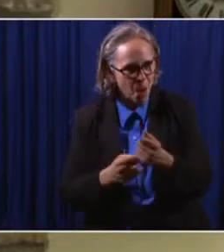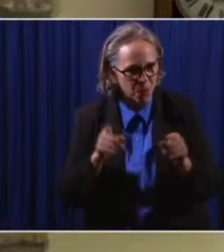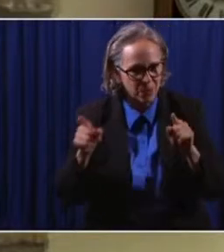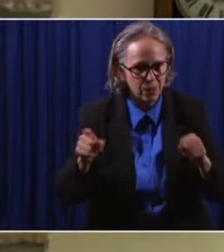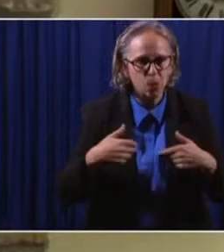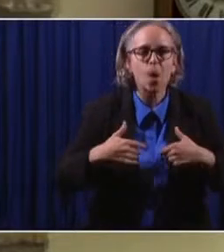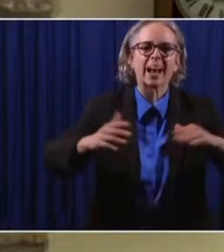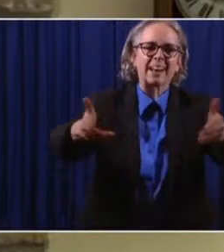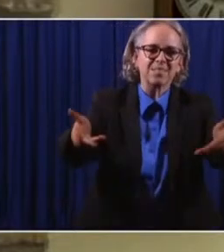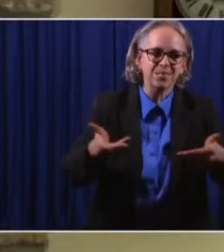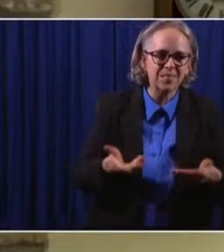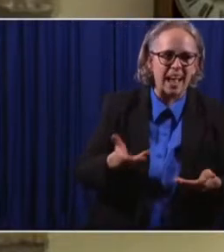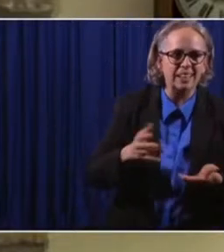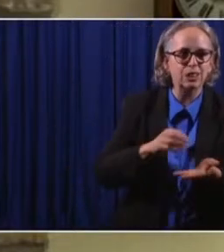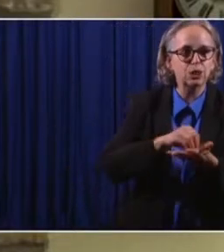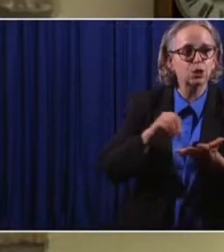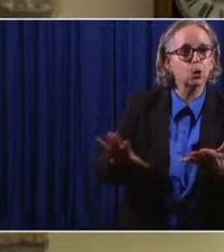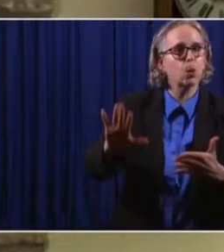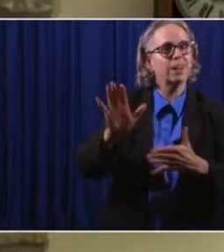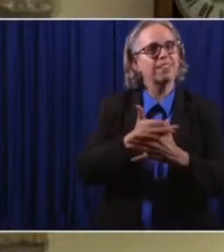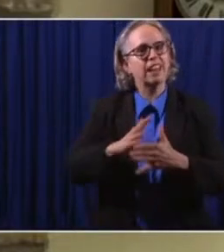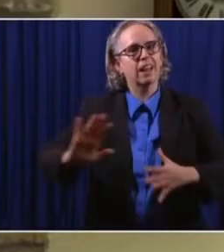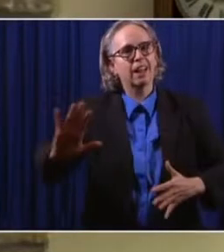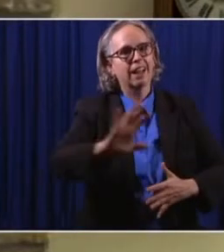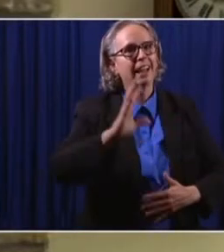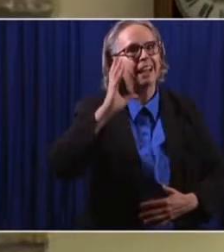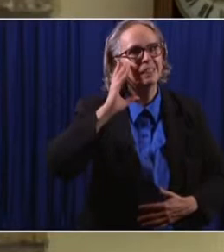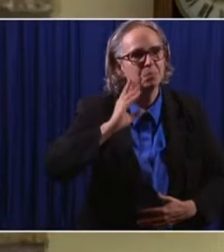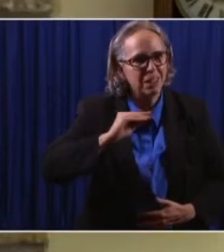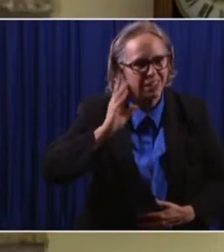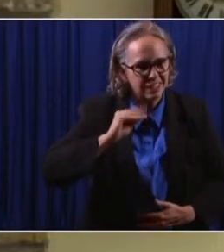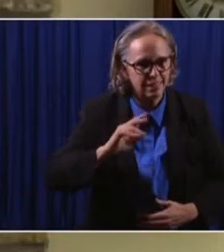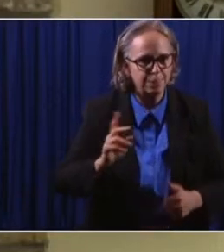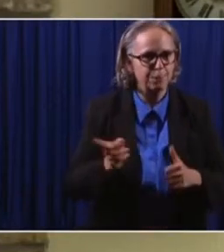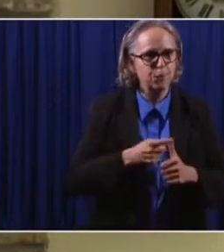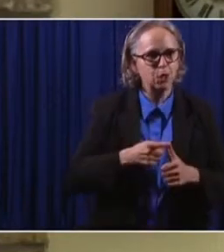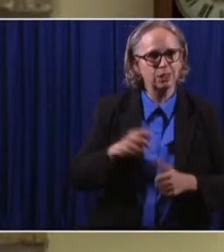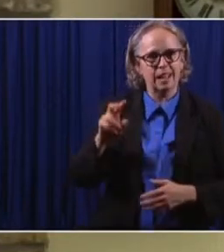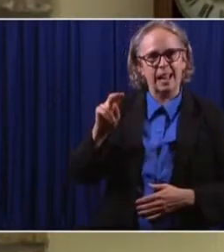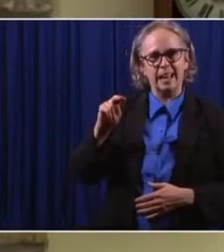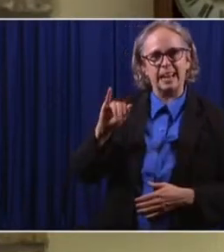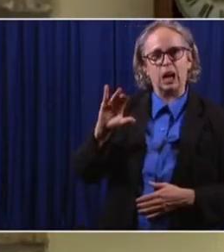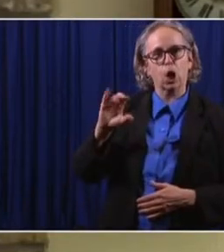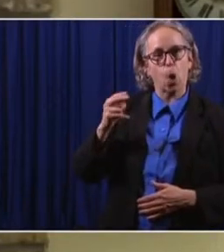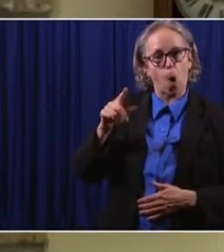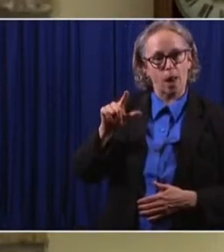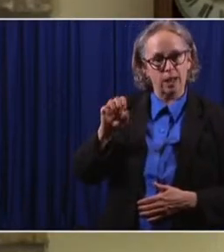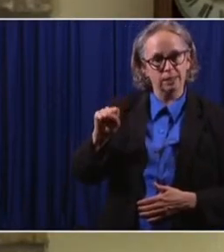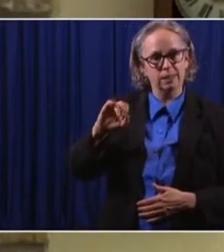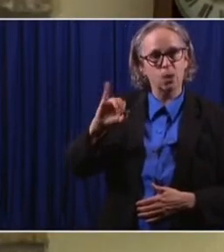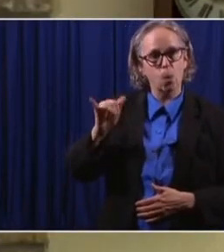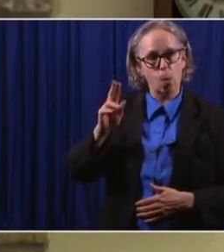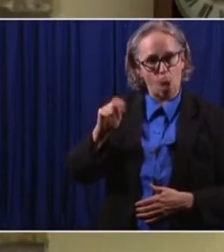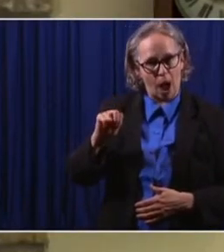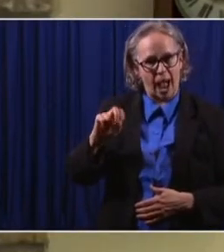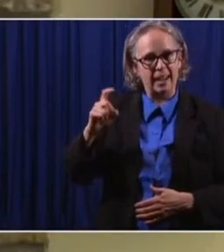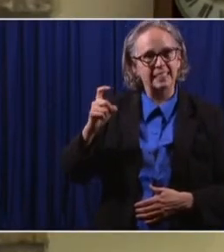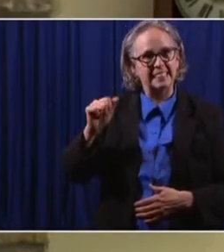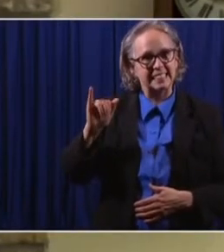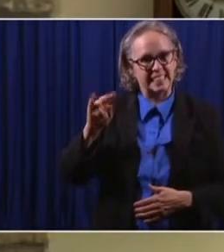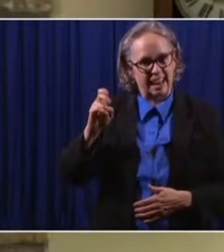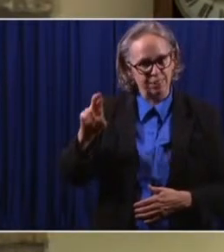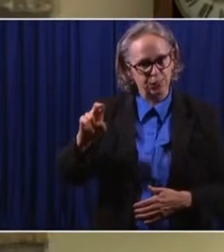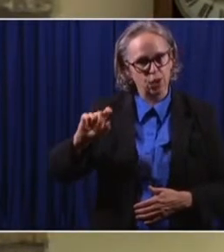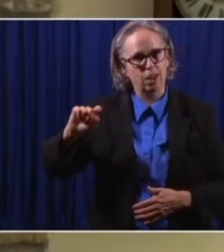campus. First, I'd like to introduce Nicholas, Juan, Javi,